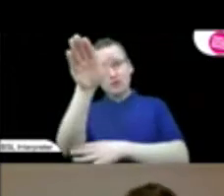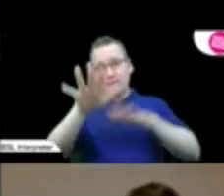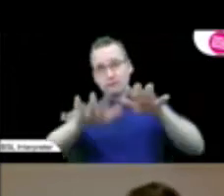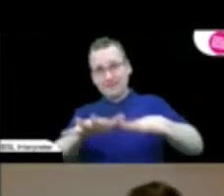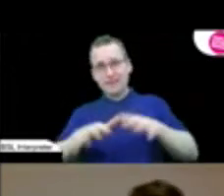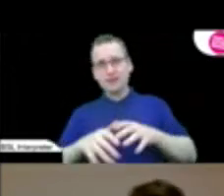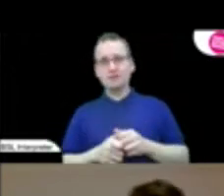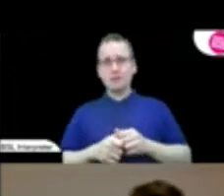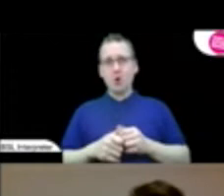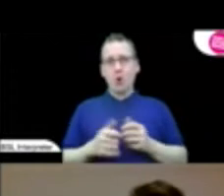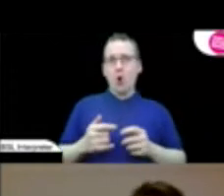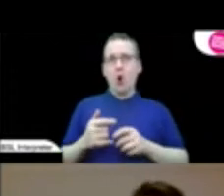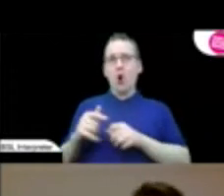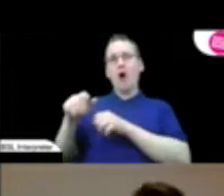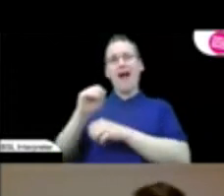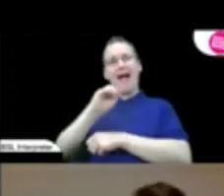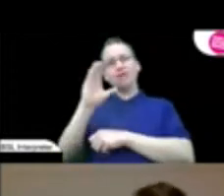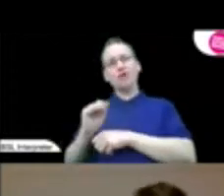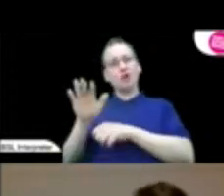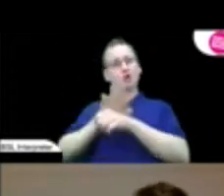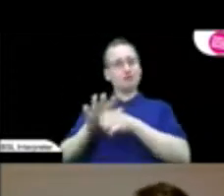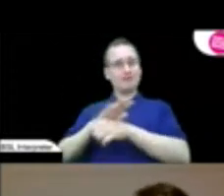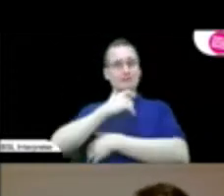in Africa.